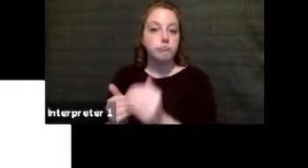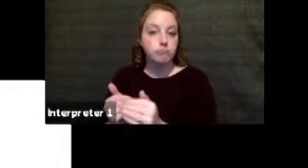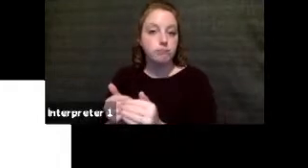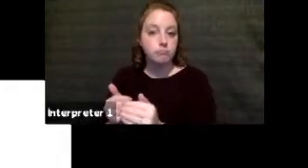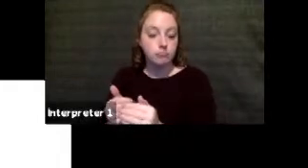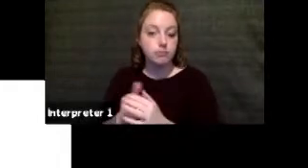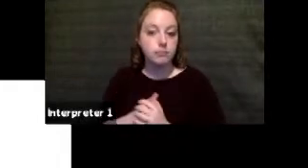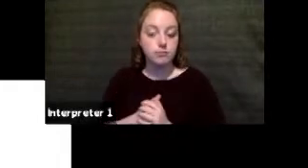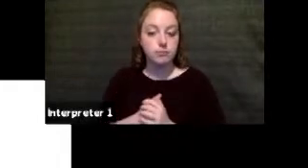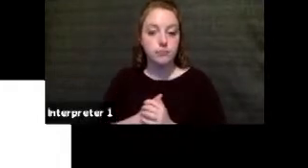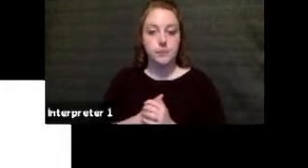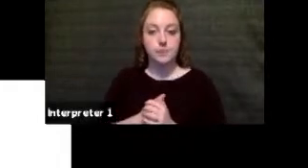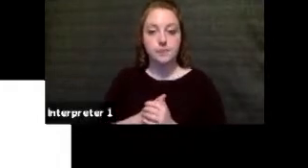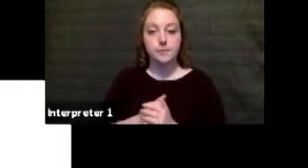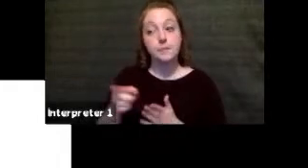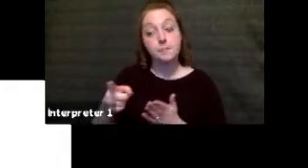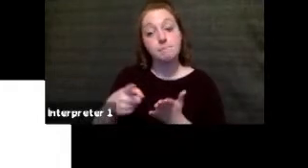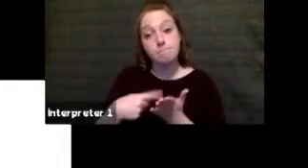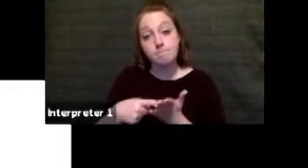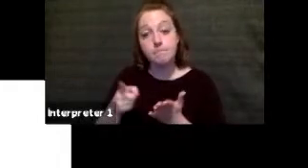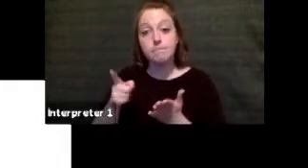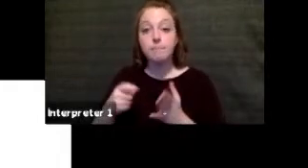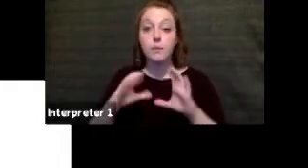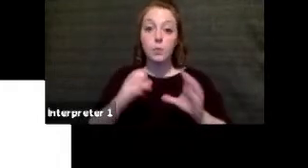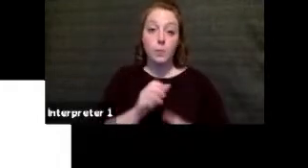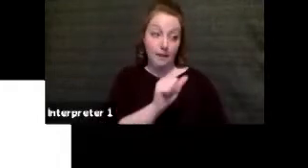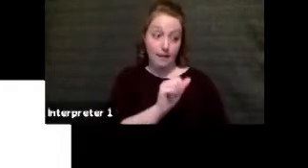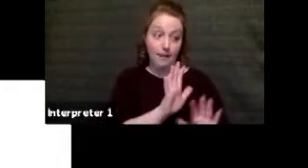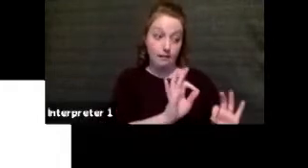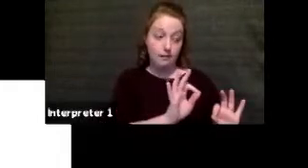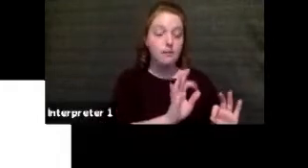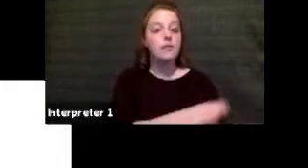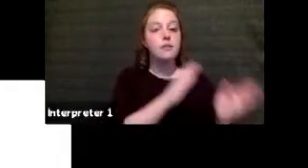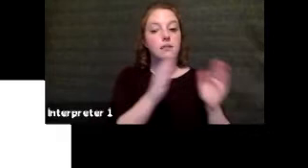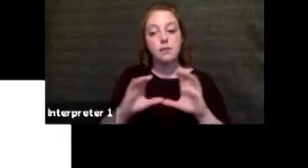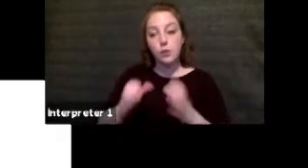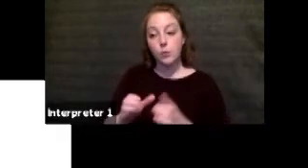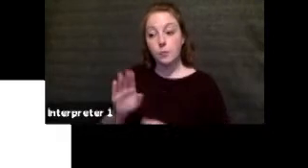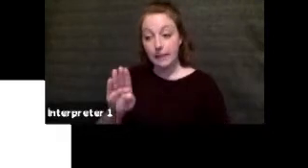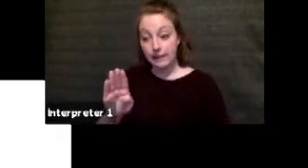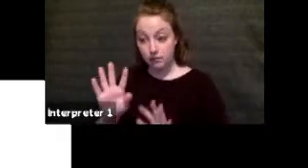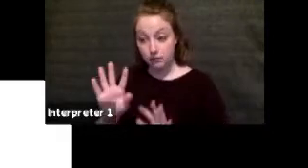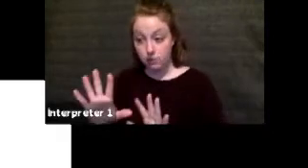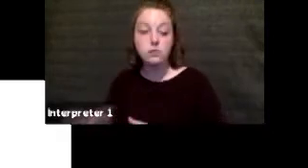there, they're having to sometimes do Group A first, and then Group B second, and then back to A.